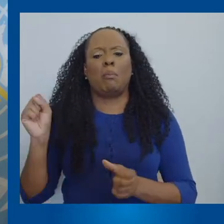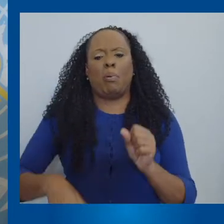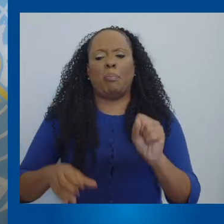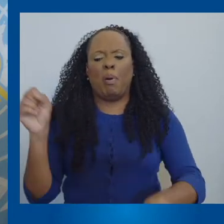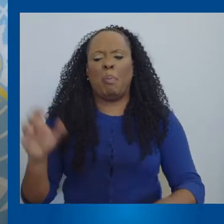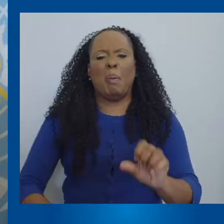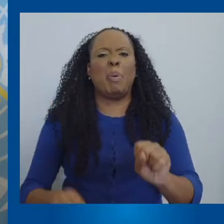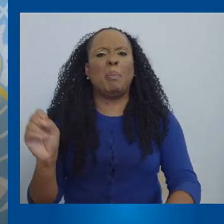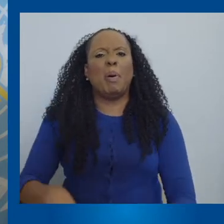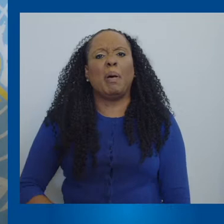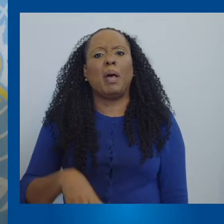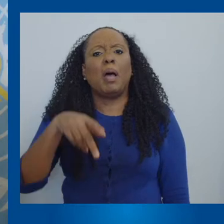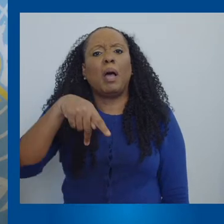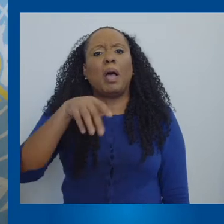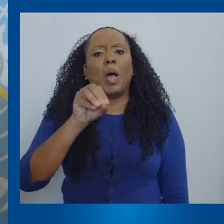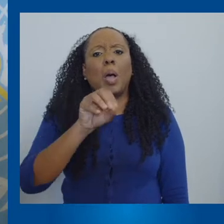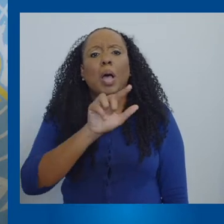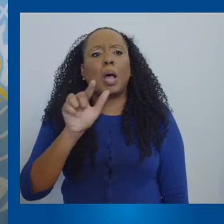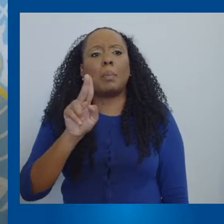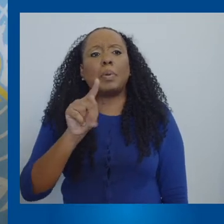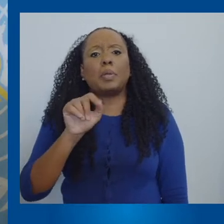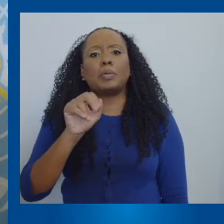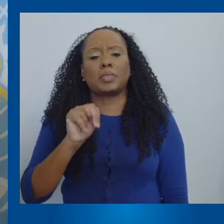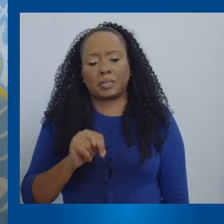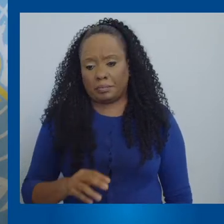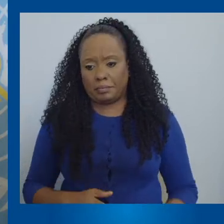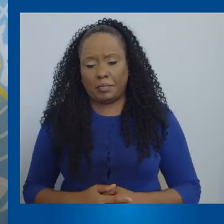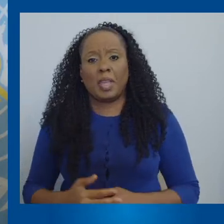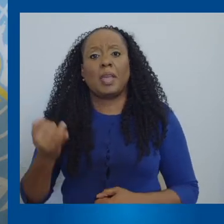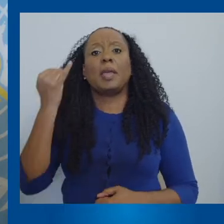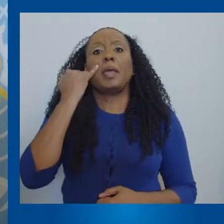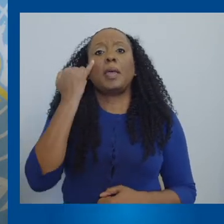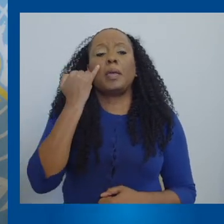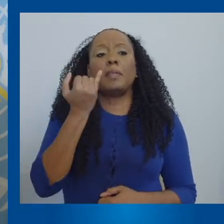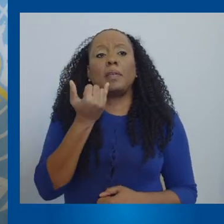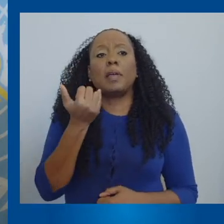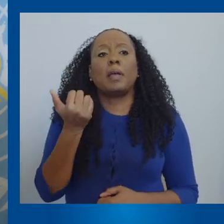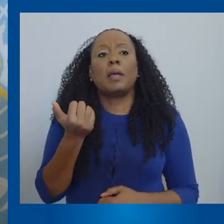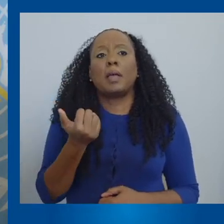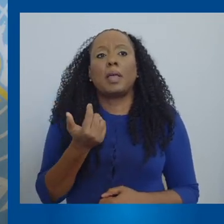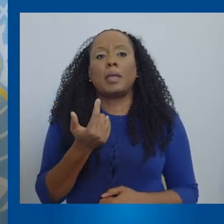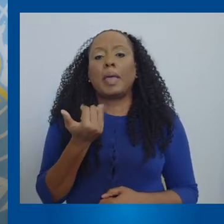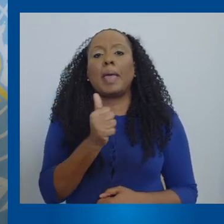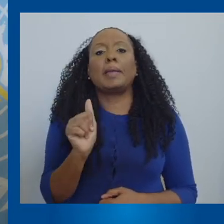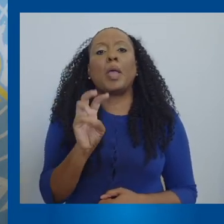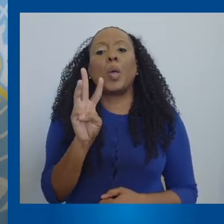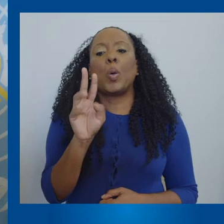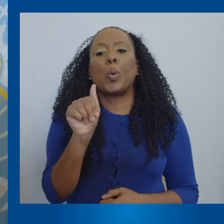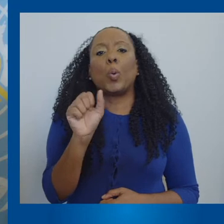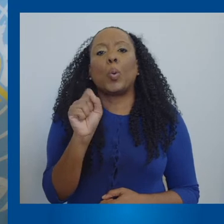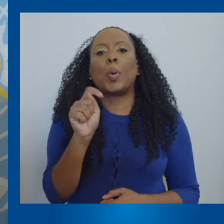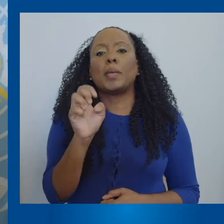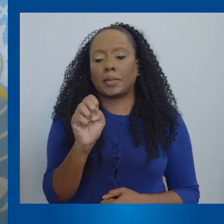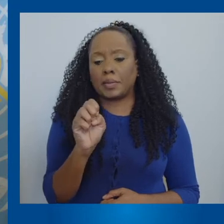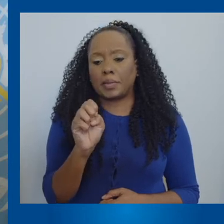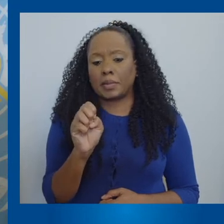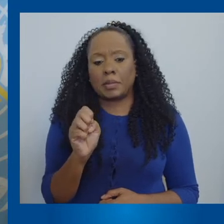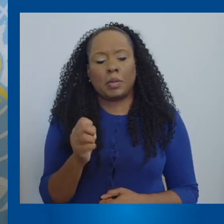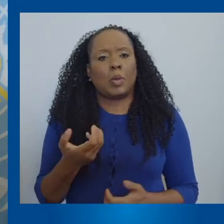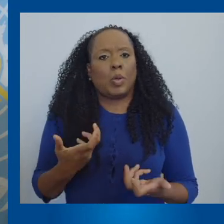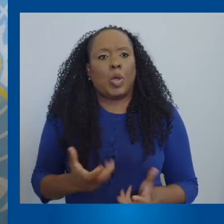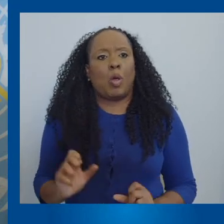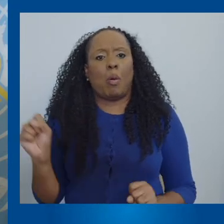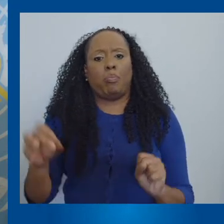of antimicrobial-laced waste into the environment is important to everyone, because every sector is guilty